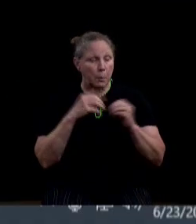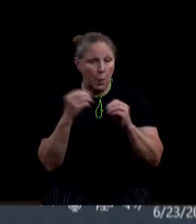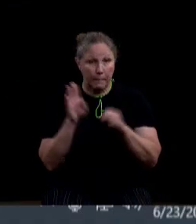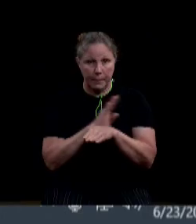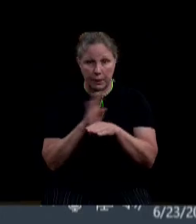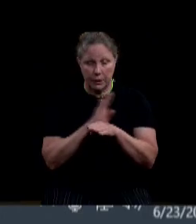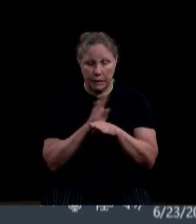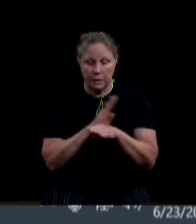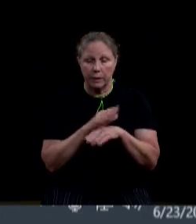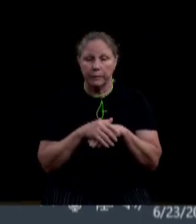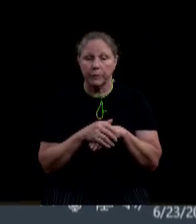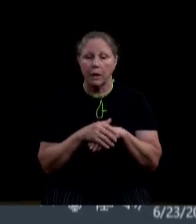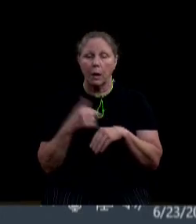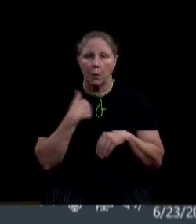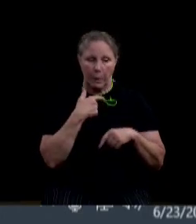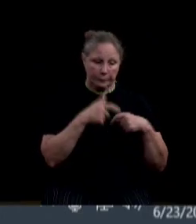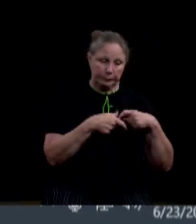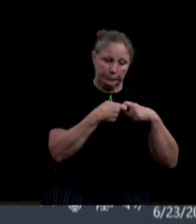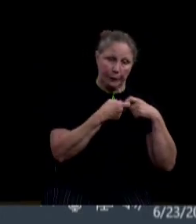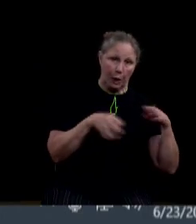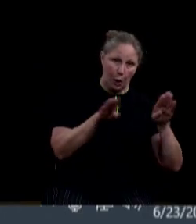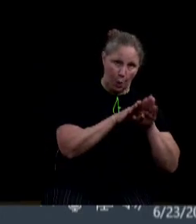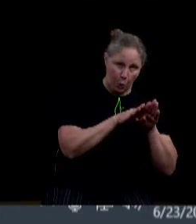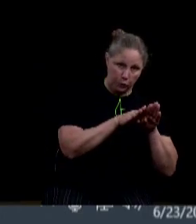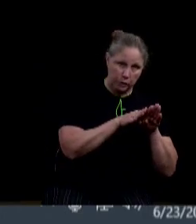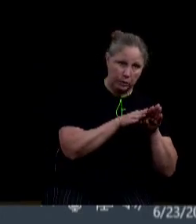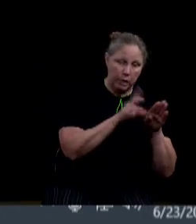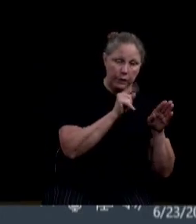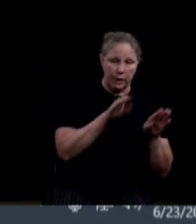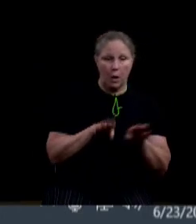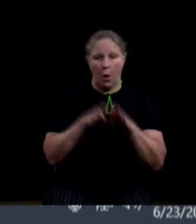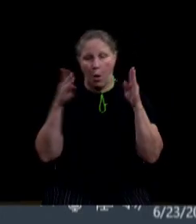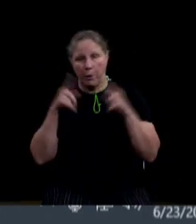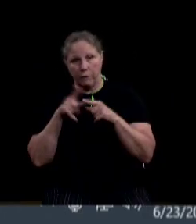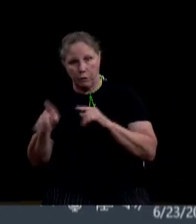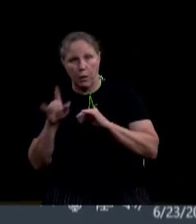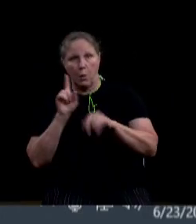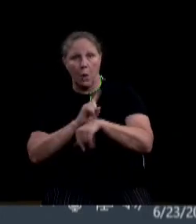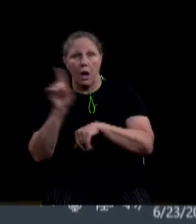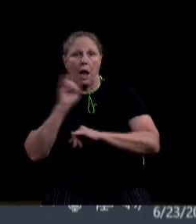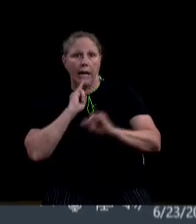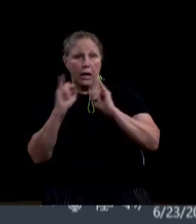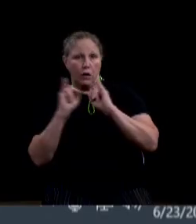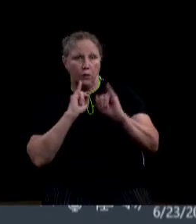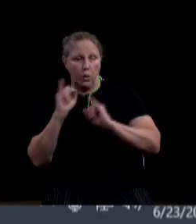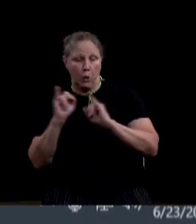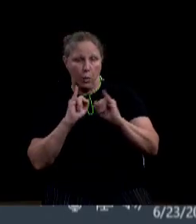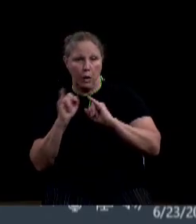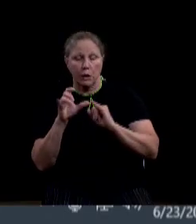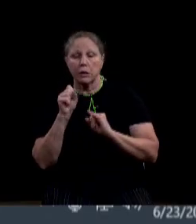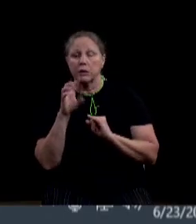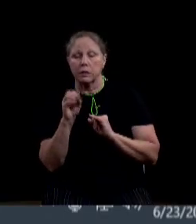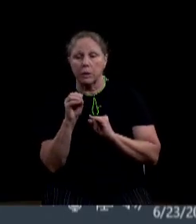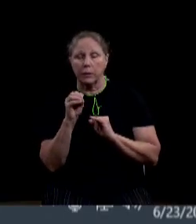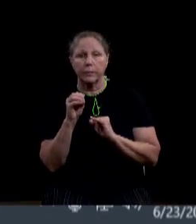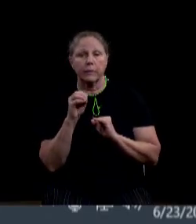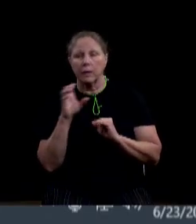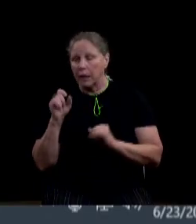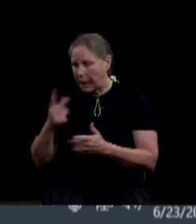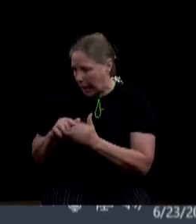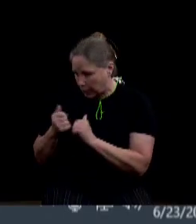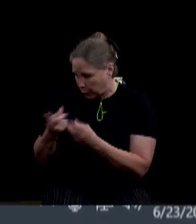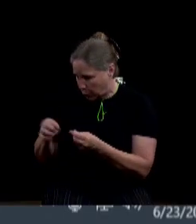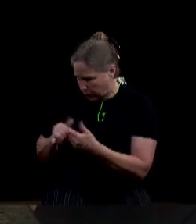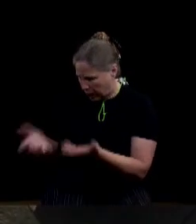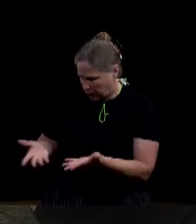then we will immediately go into our 1 o'clock meeting. So Esmeralda, how do we need to handle that from a technical standpoint? Do we just need to stay on the